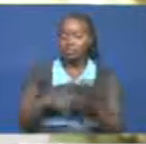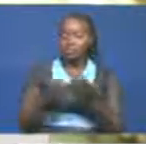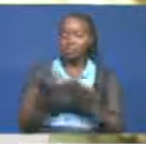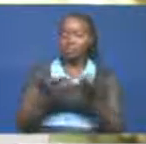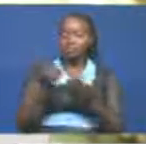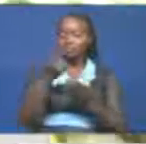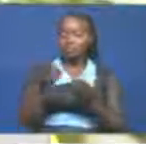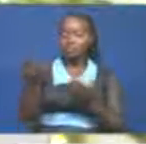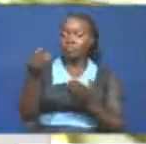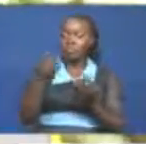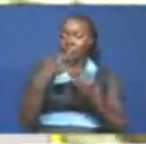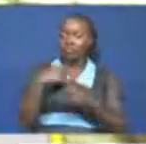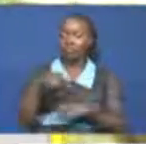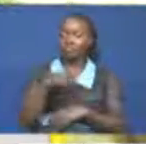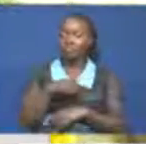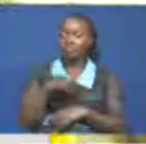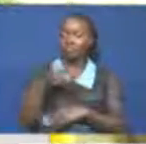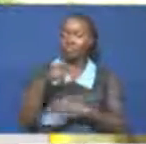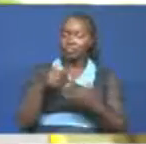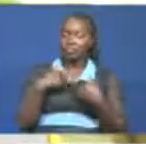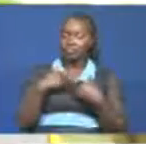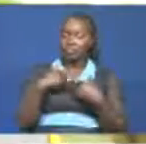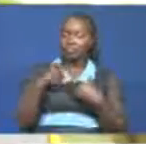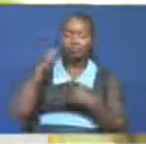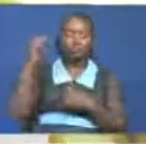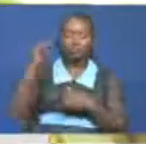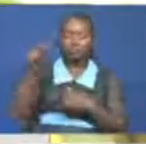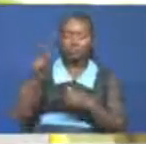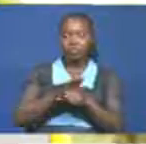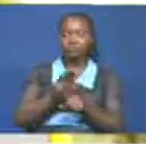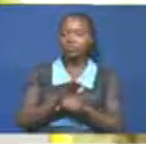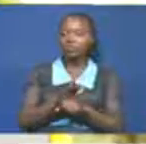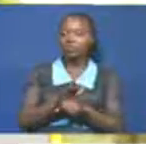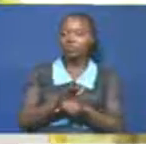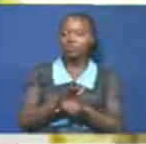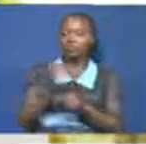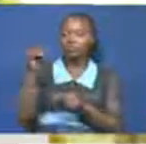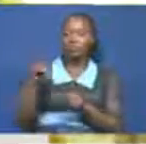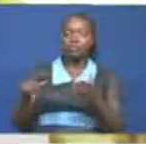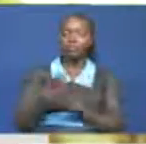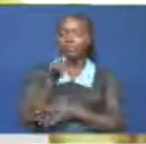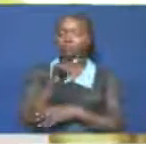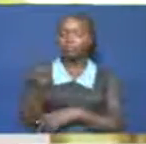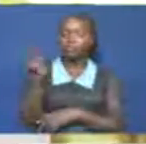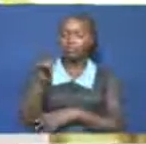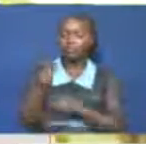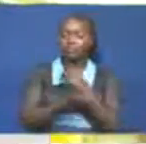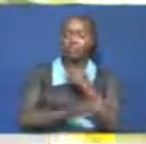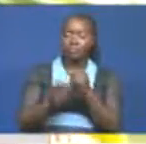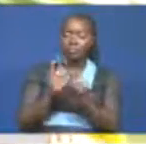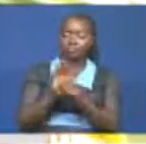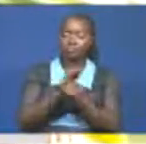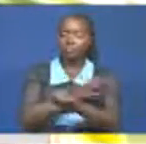give us? We have a very talented youth. This talent can be exported to those countries. So there's a lot of capacity